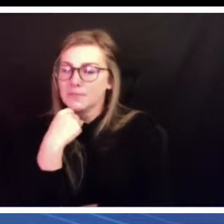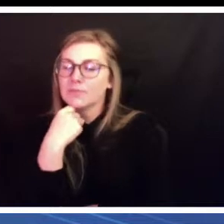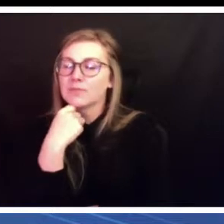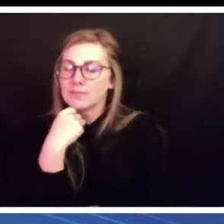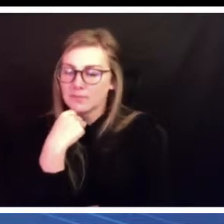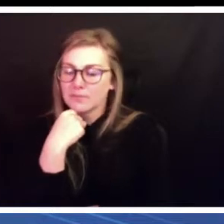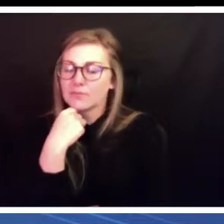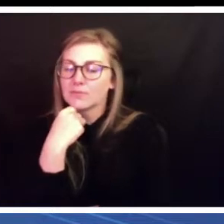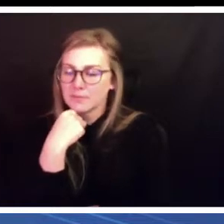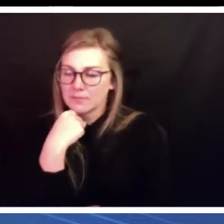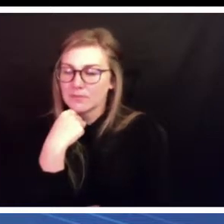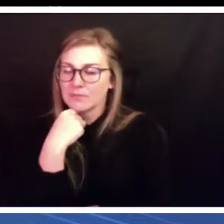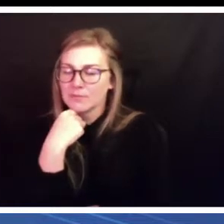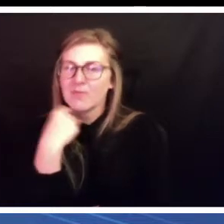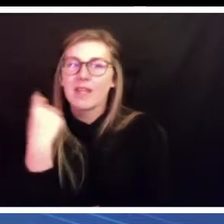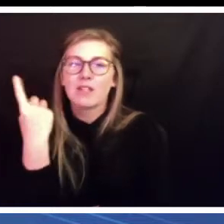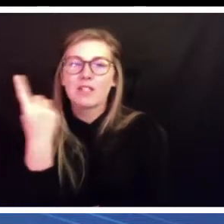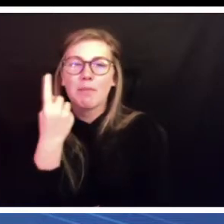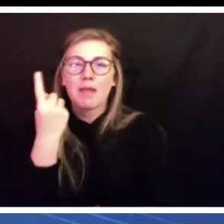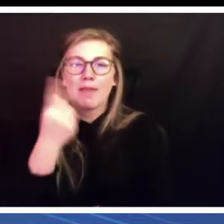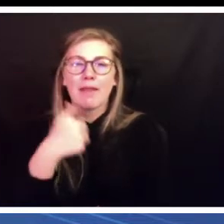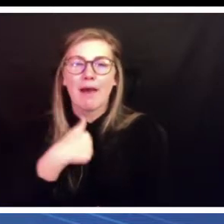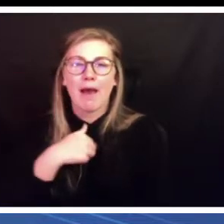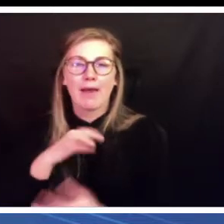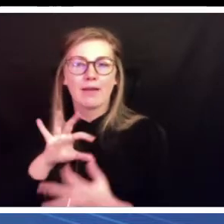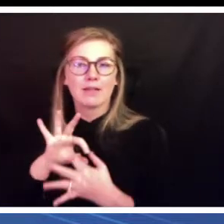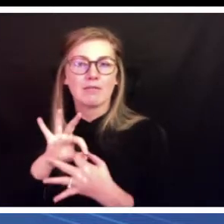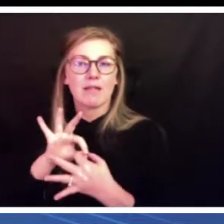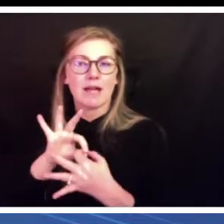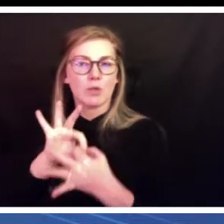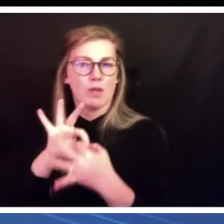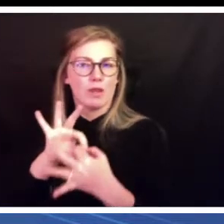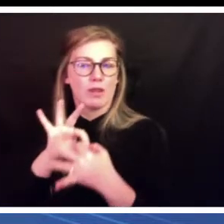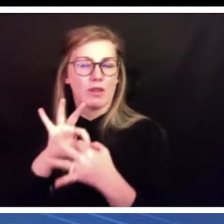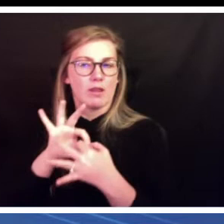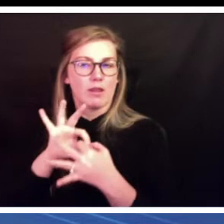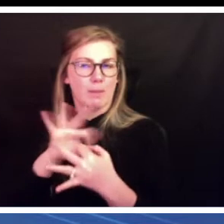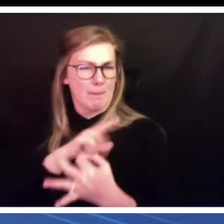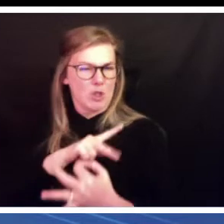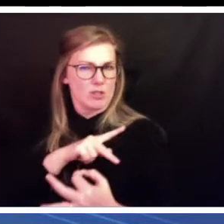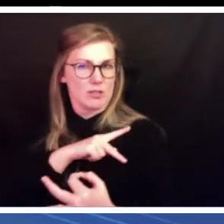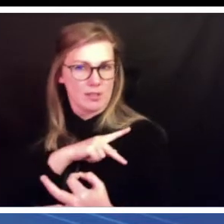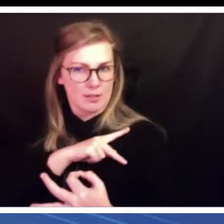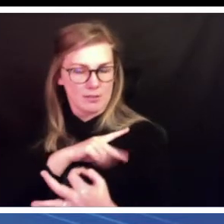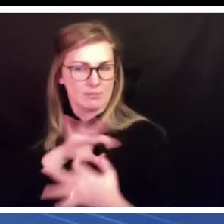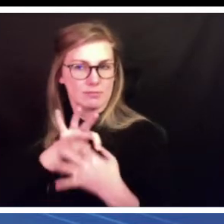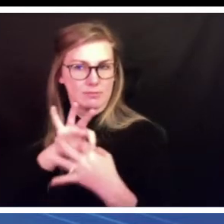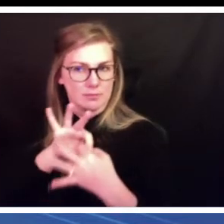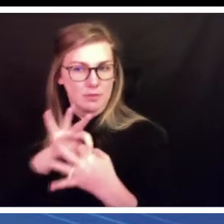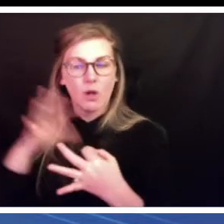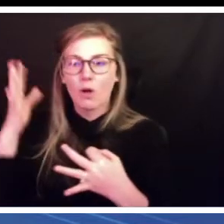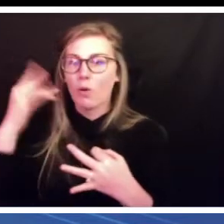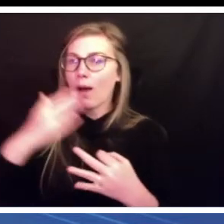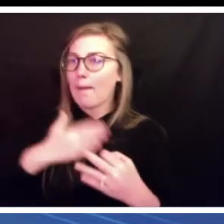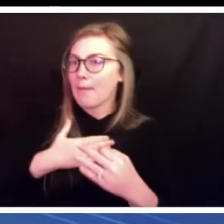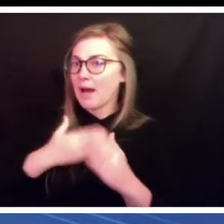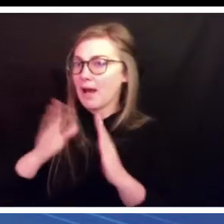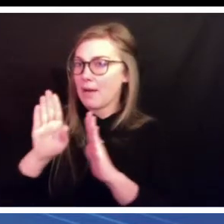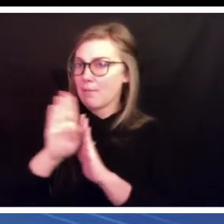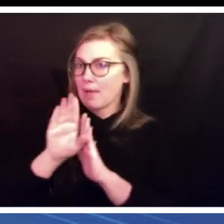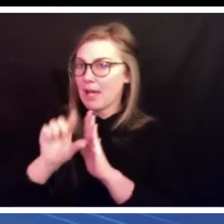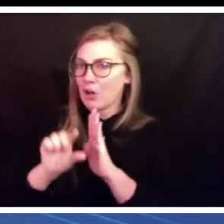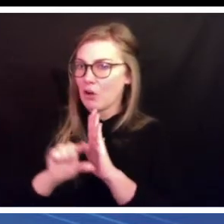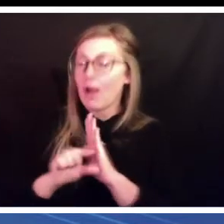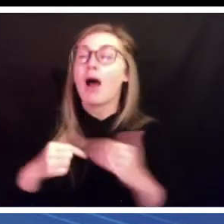for me personally on this level because my background, one is I'm, I'm also a singer.